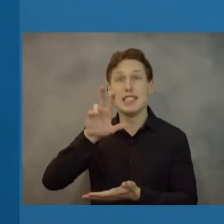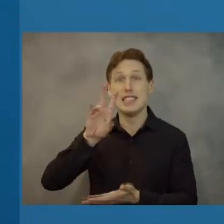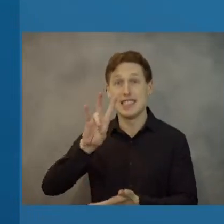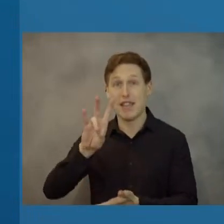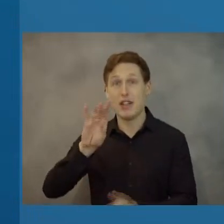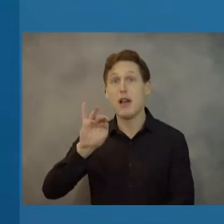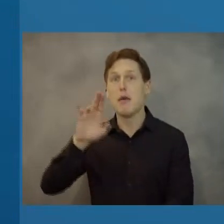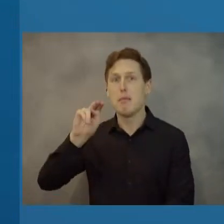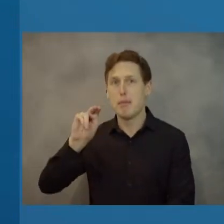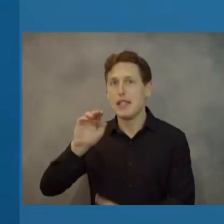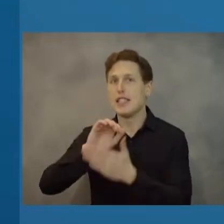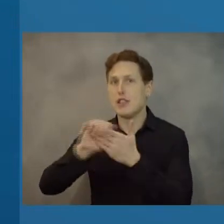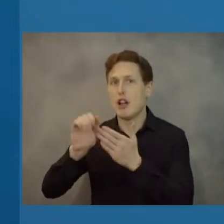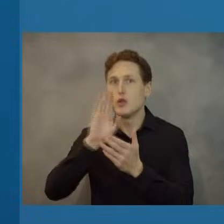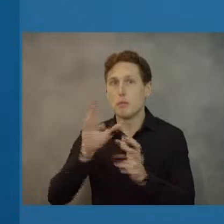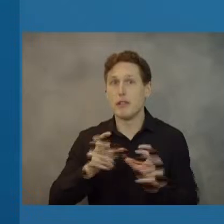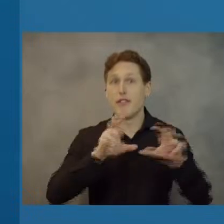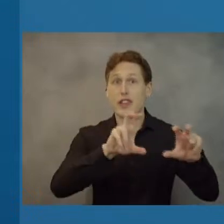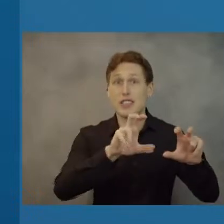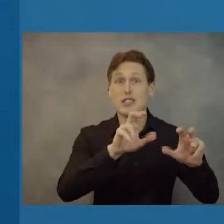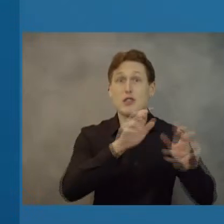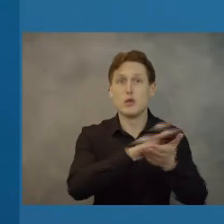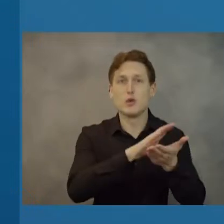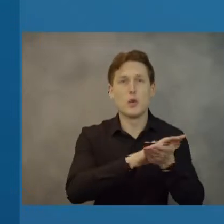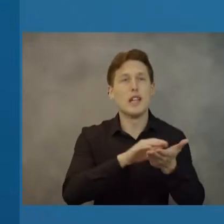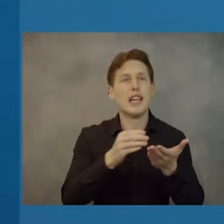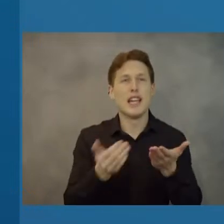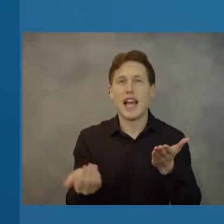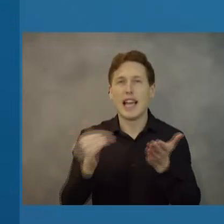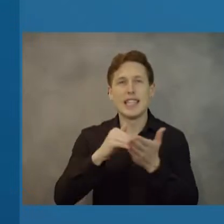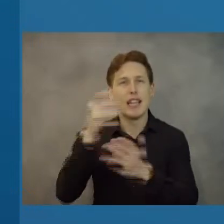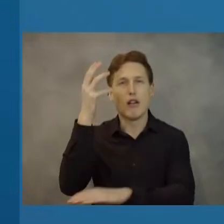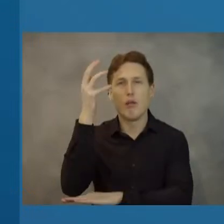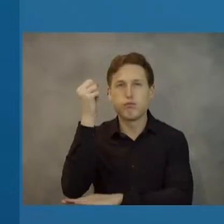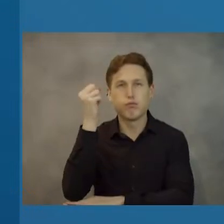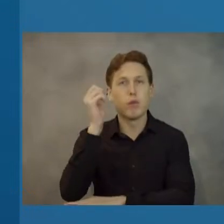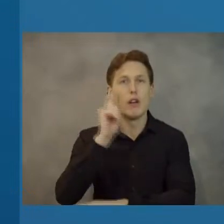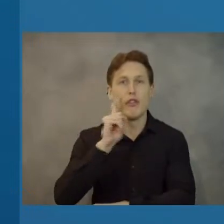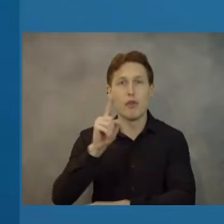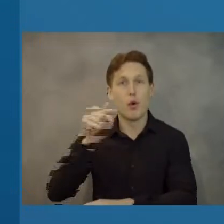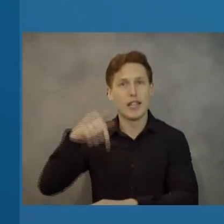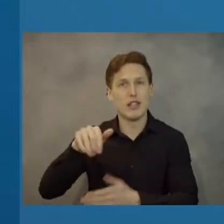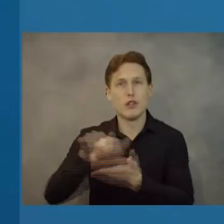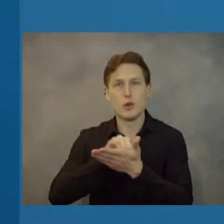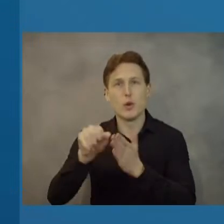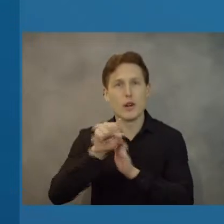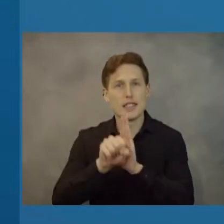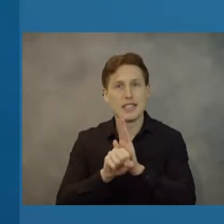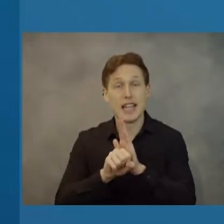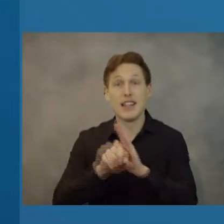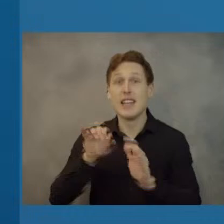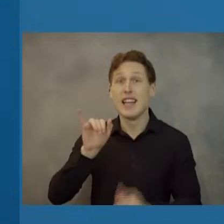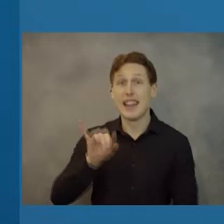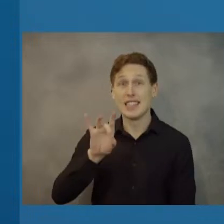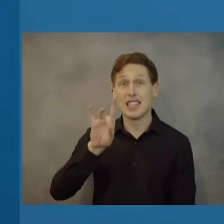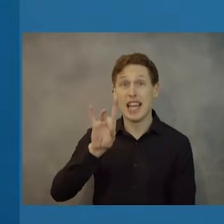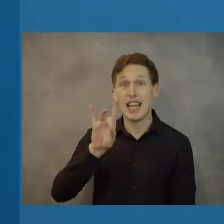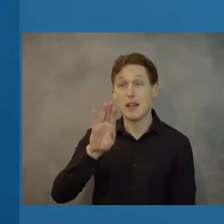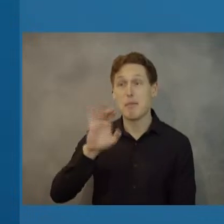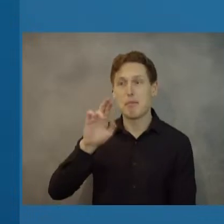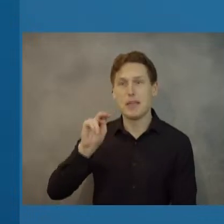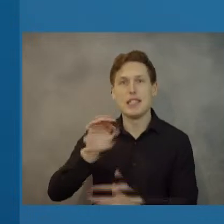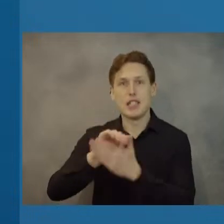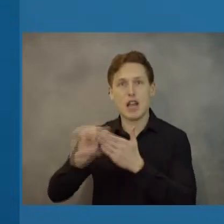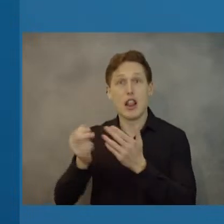the highest amount in state history. And this marks an $8 billion increase since I first took office. And